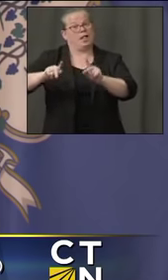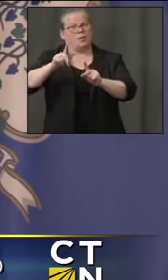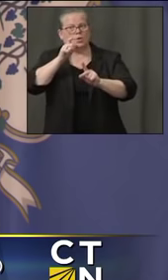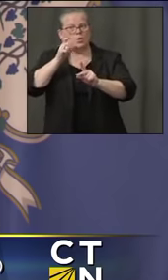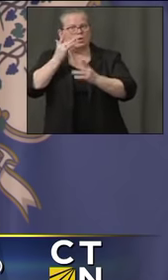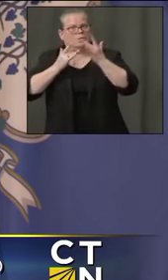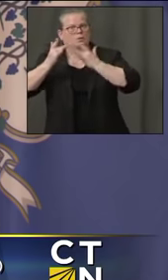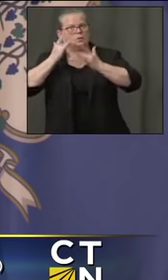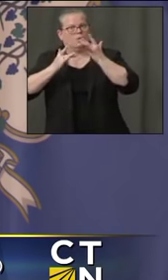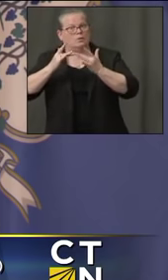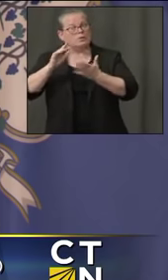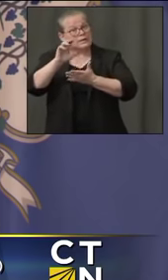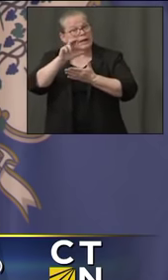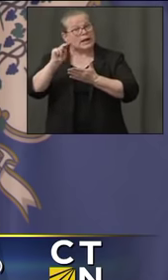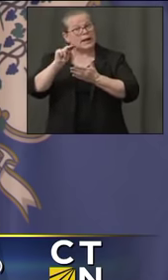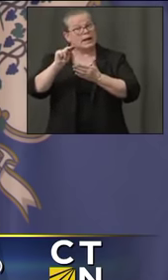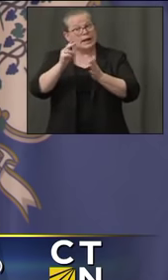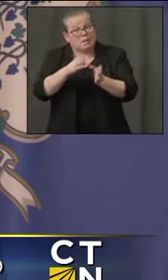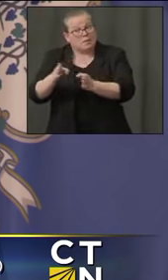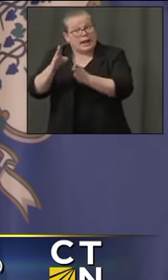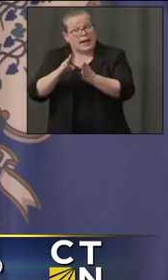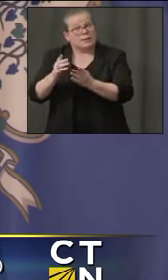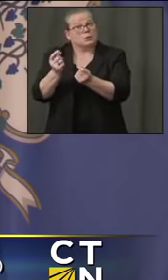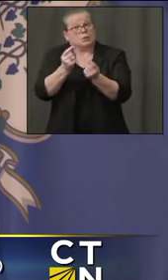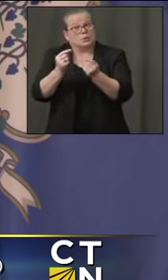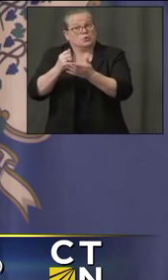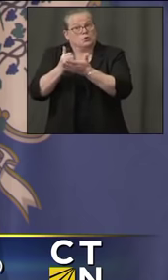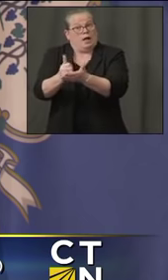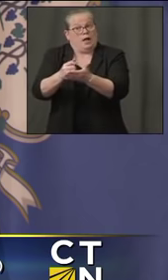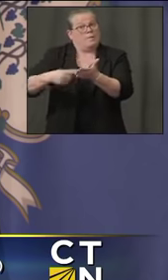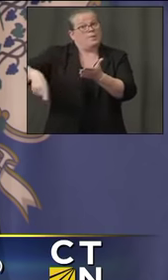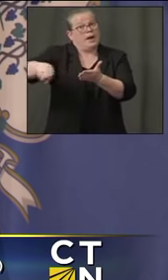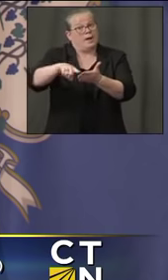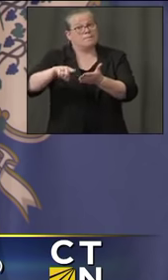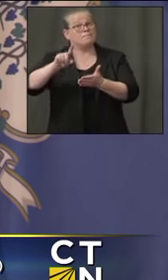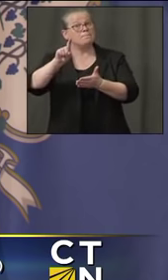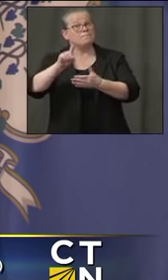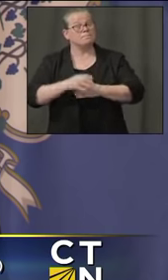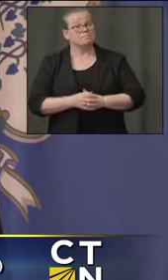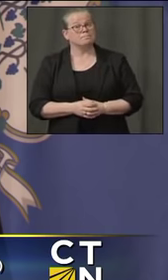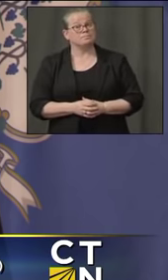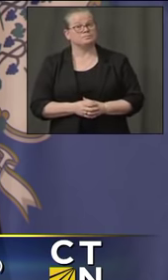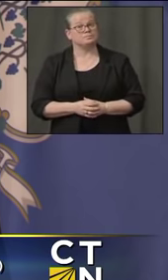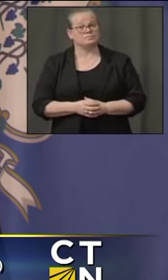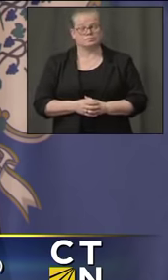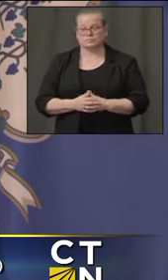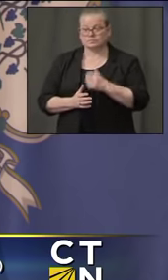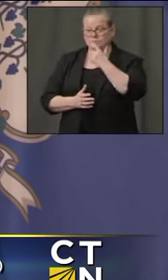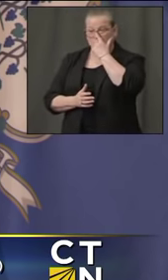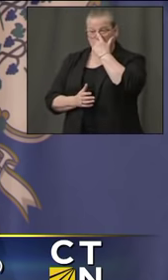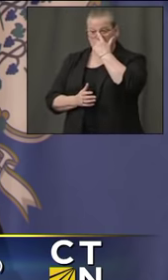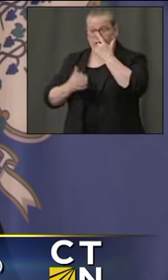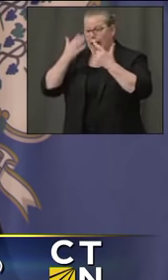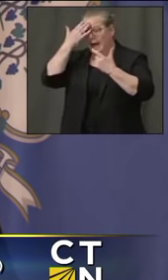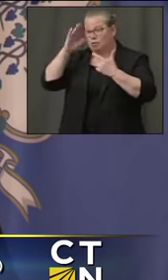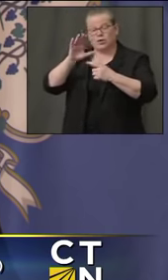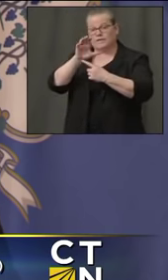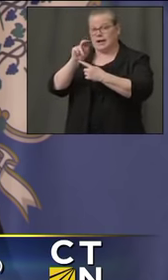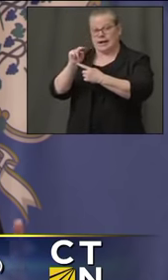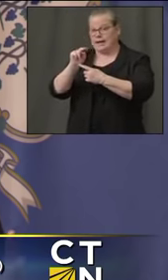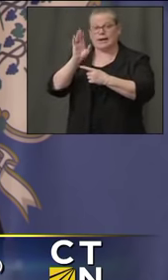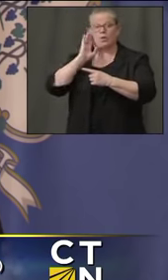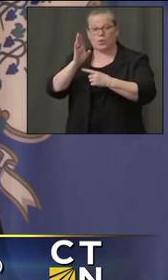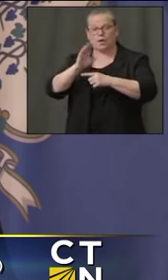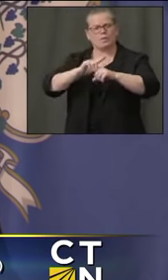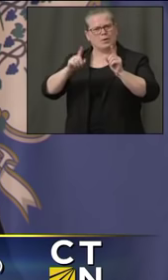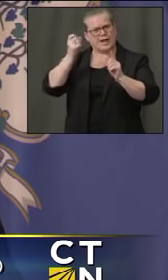doing anything to help them in that sense? I don't know if Connecticut is, but I understand that 4CT,